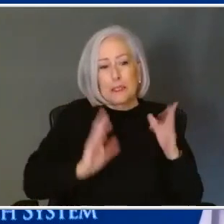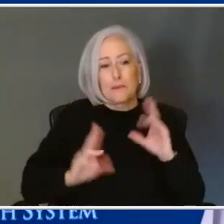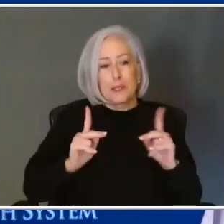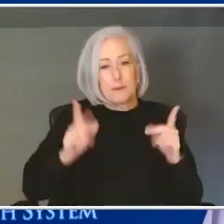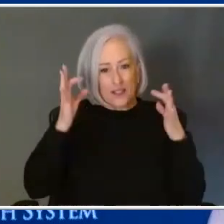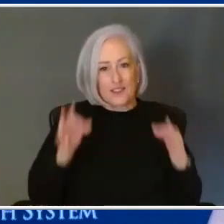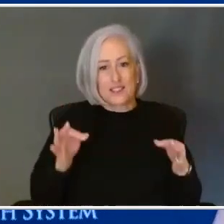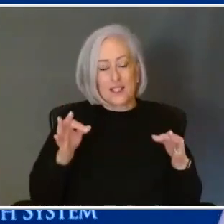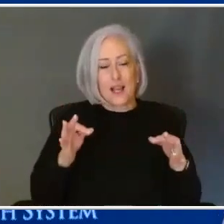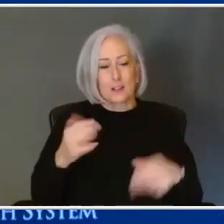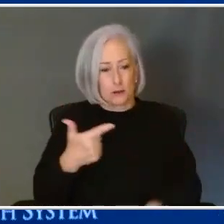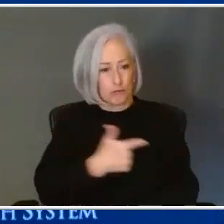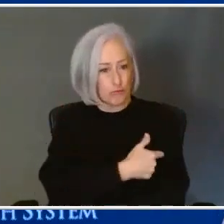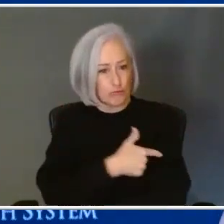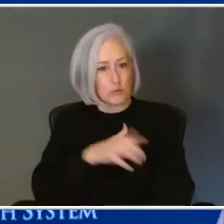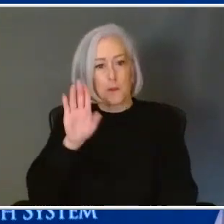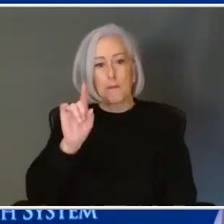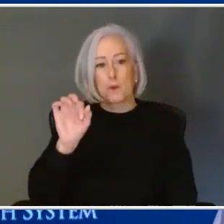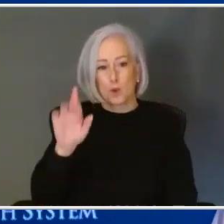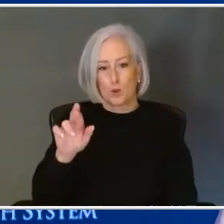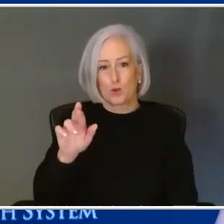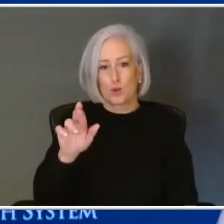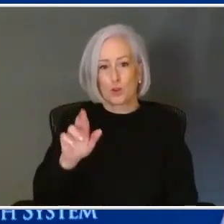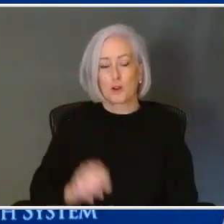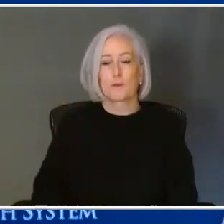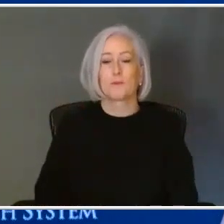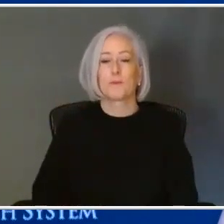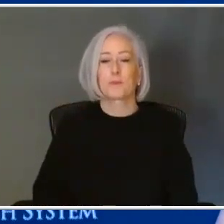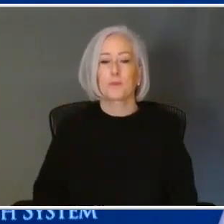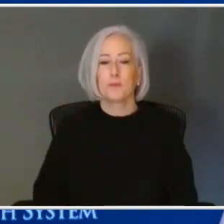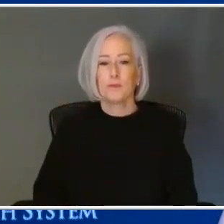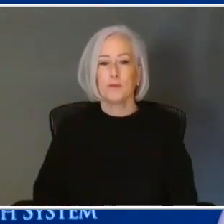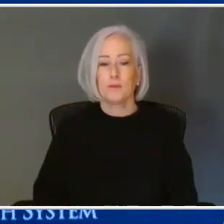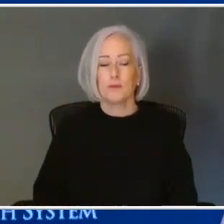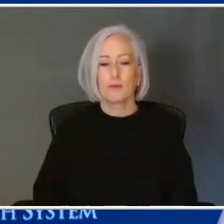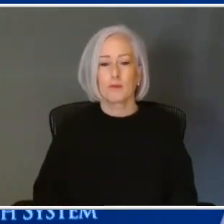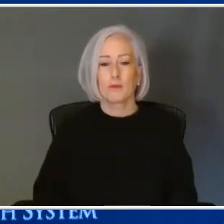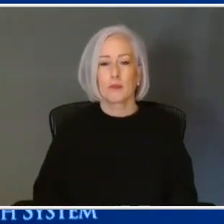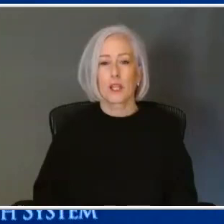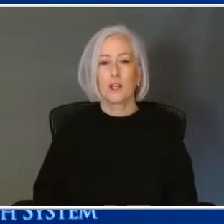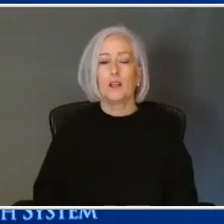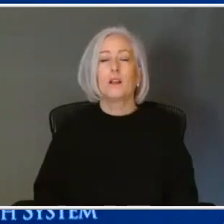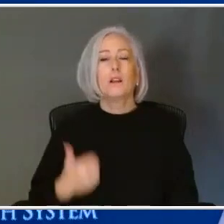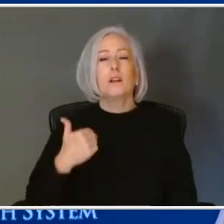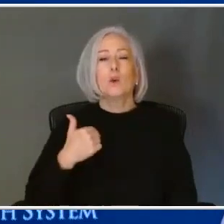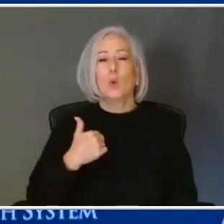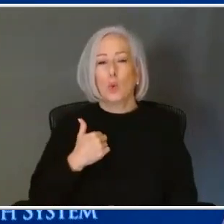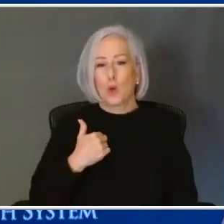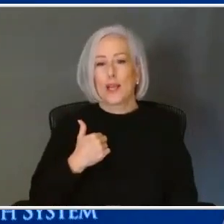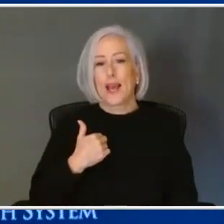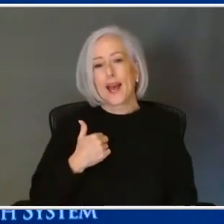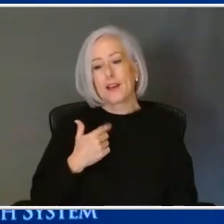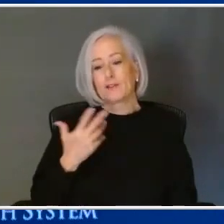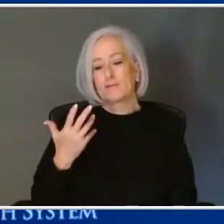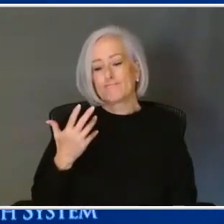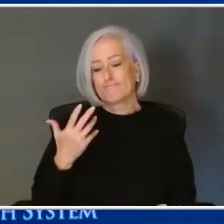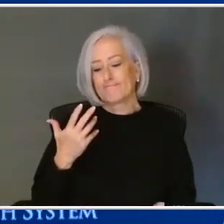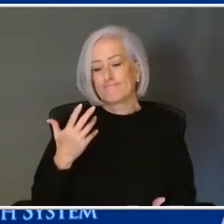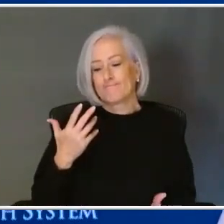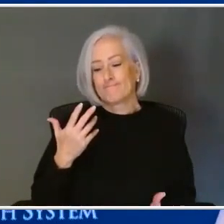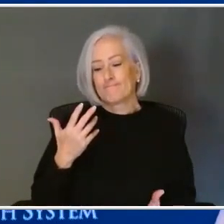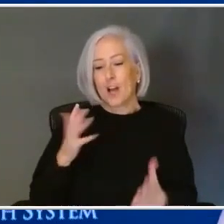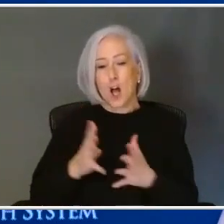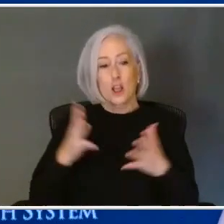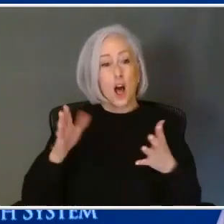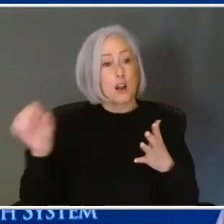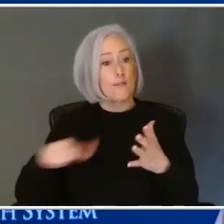unfortunately, I think it speaks to broader terms as well. I think there's just a lower than optimal uptake of other recommended